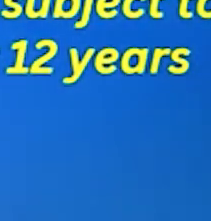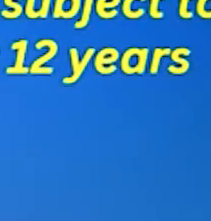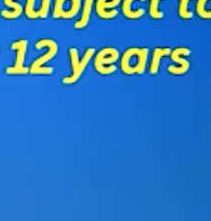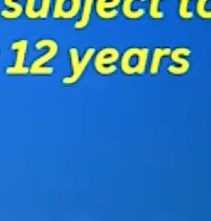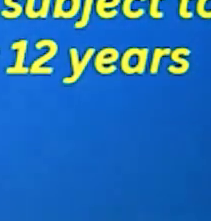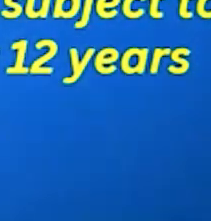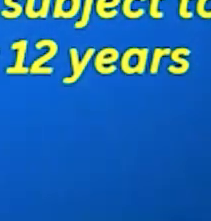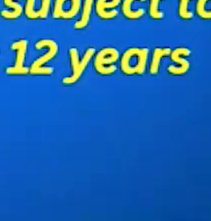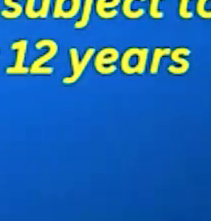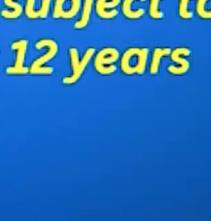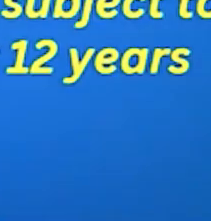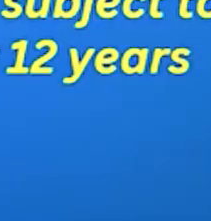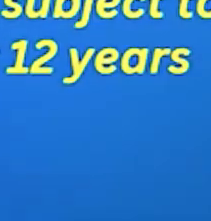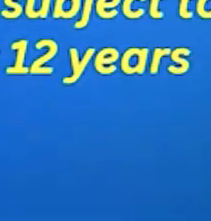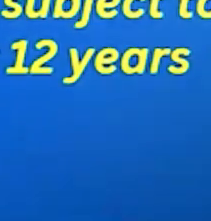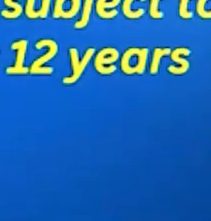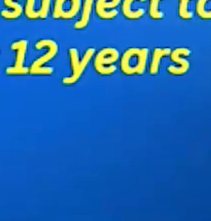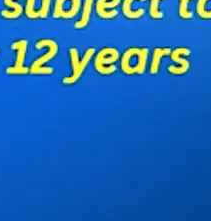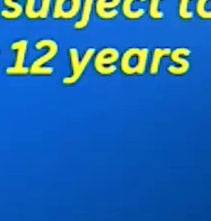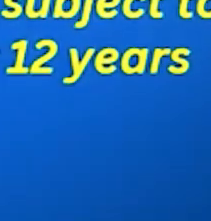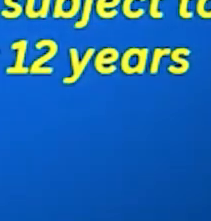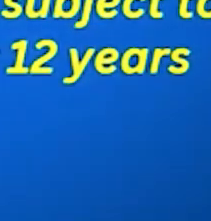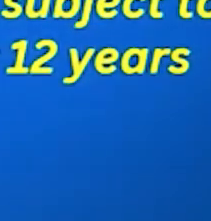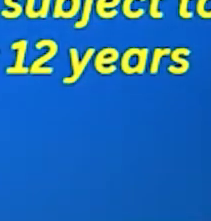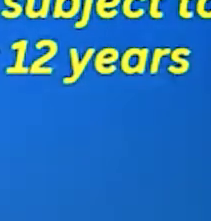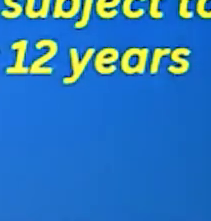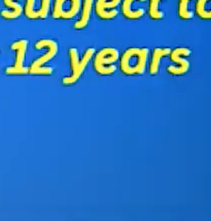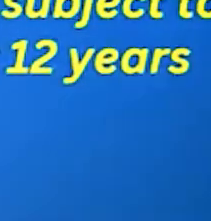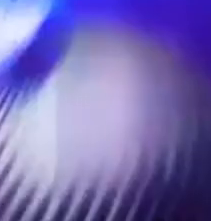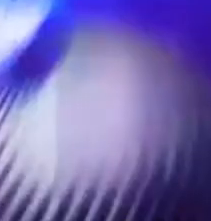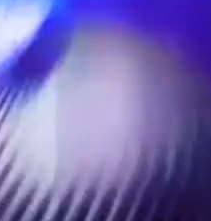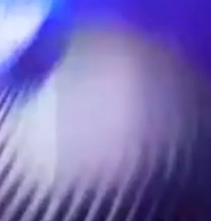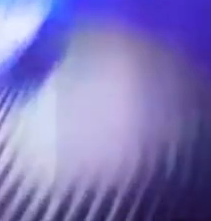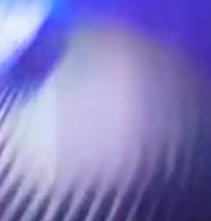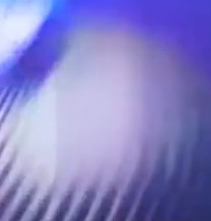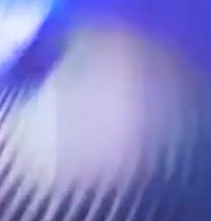Before she would deal with this woman's matter,